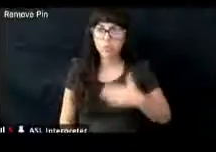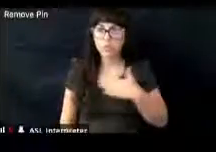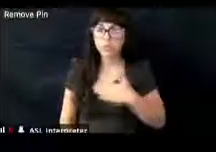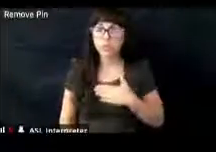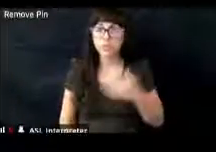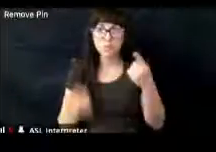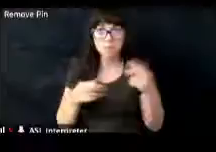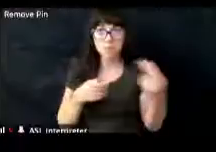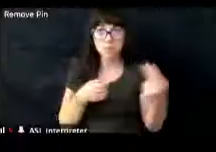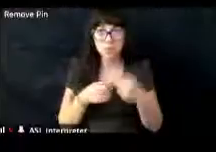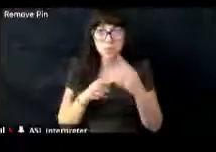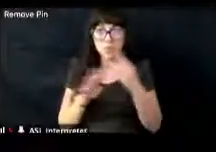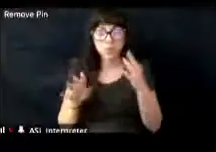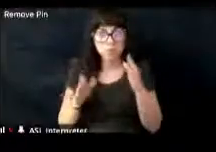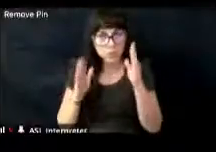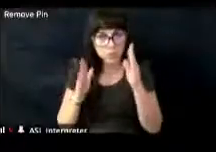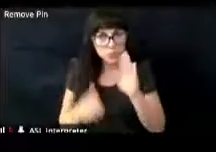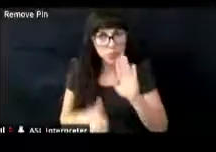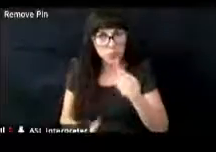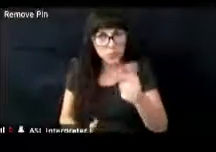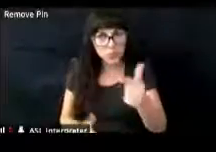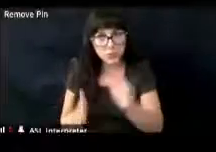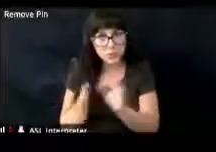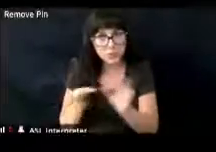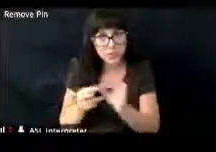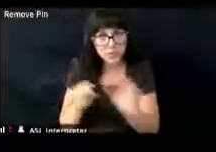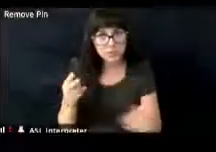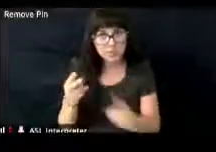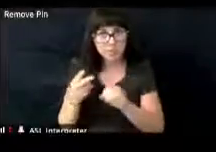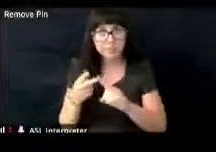to speak, and again, please turn down the live stream volume.